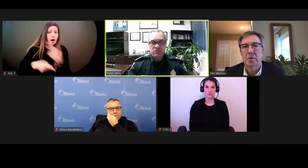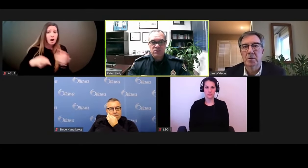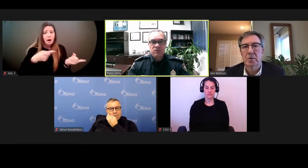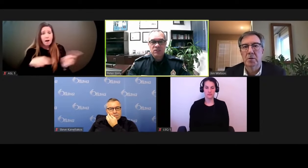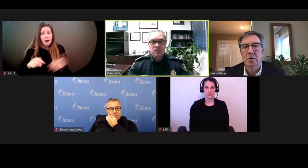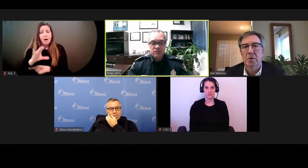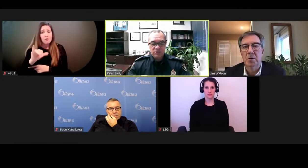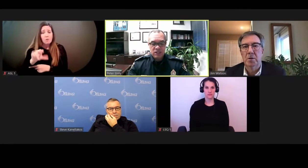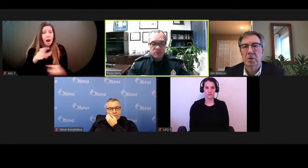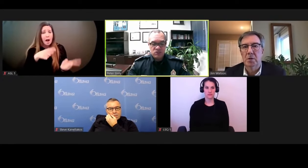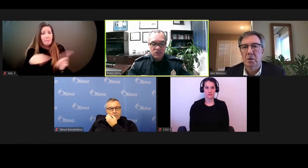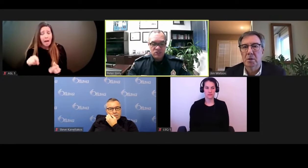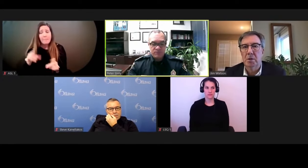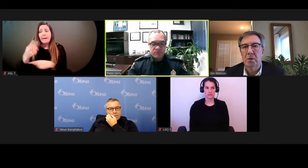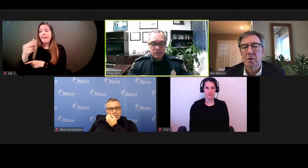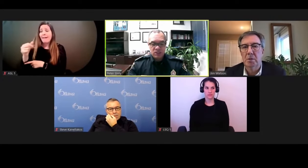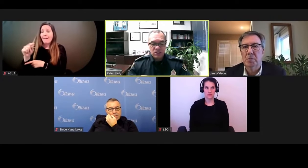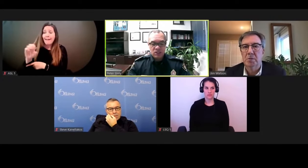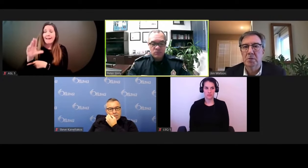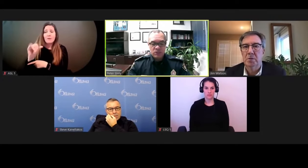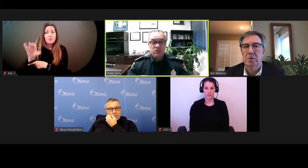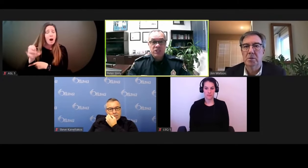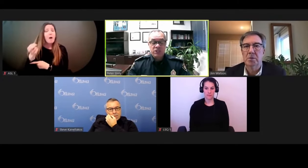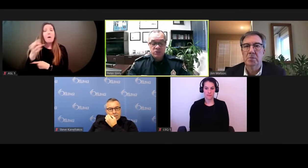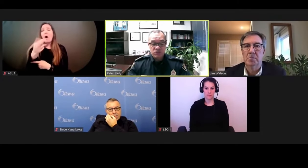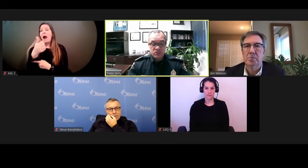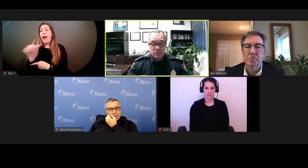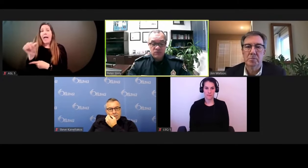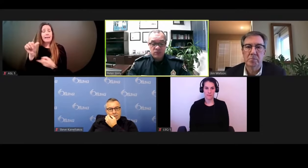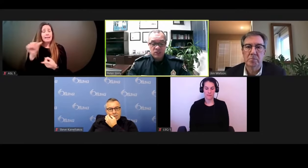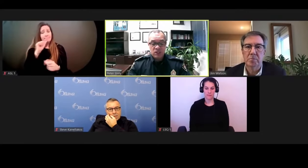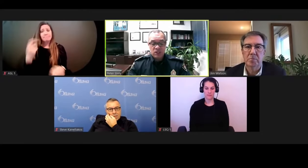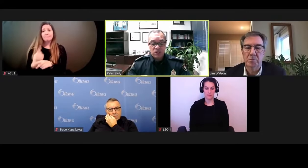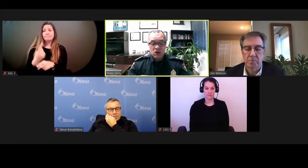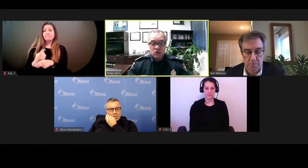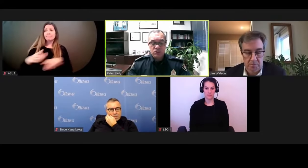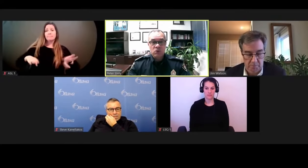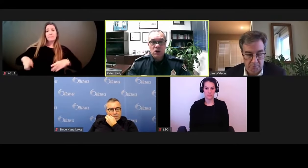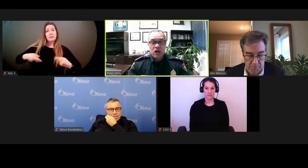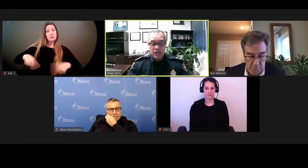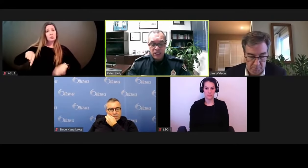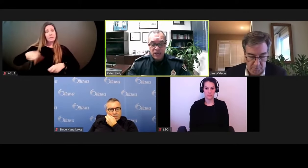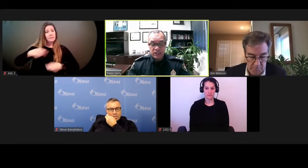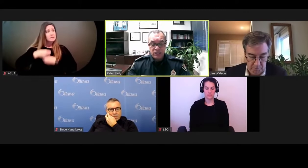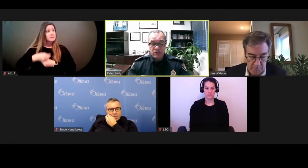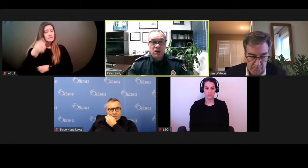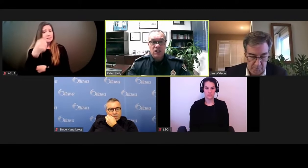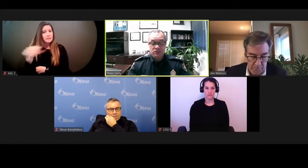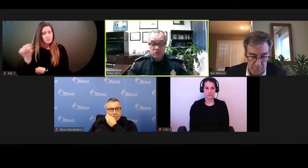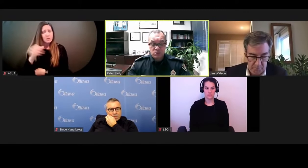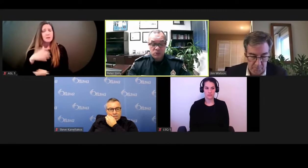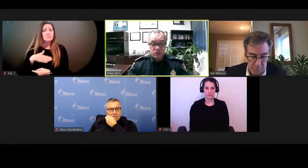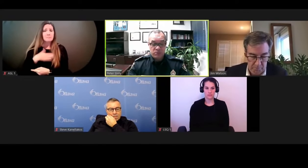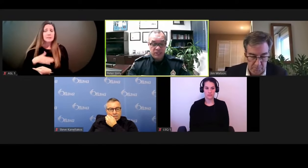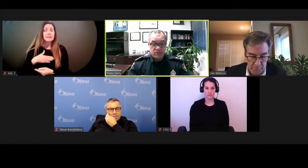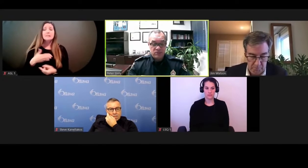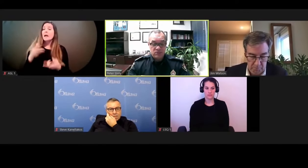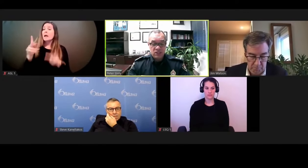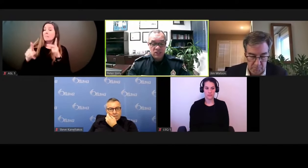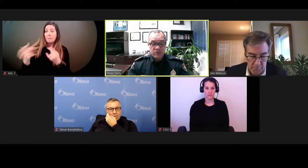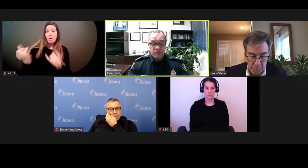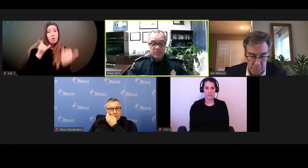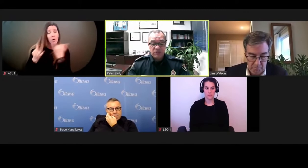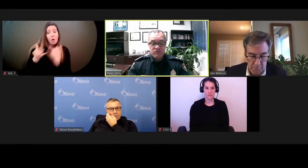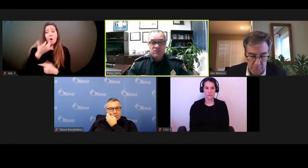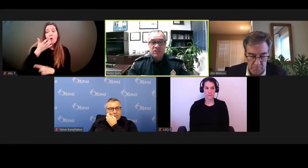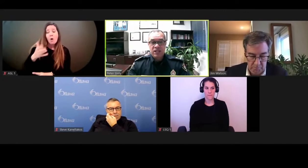this demonstration. We continue to receive calls to our hotline in regards to criminal complaints